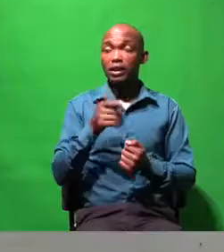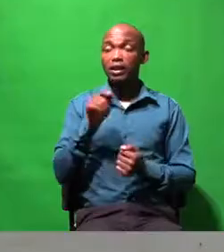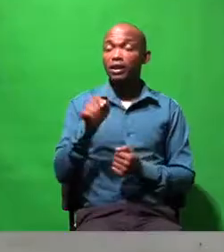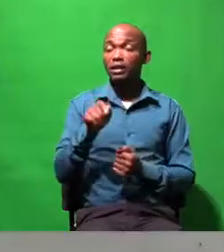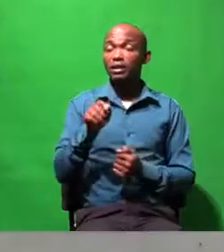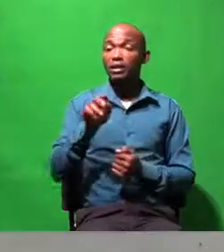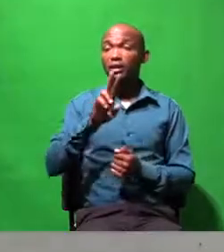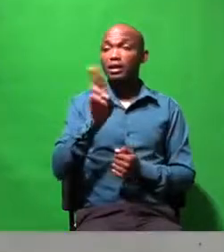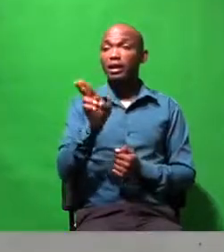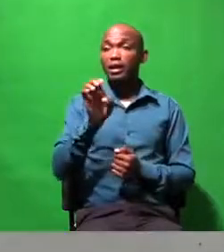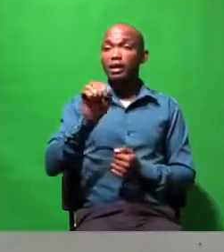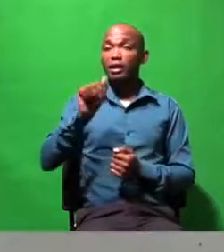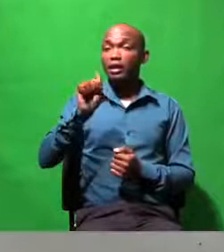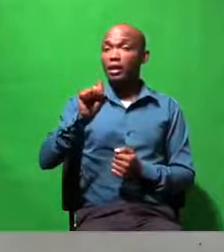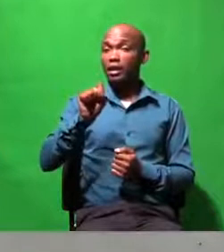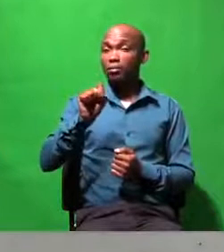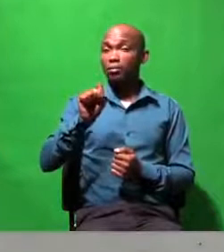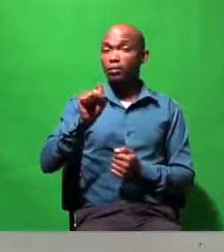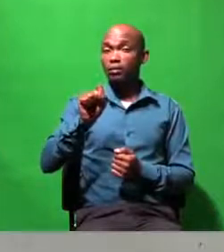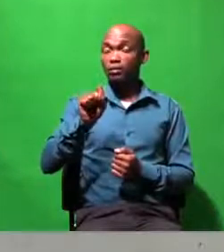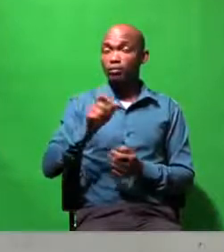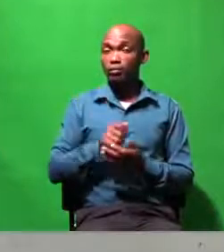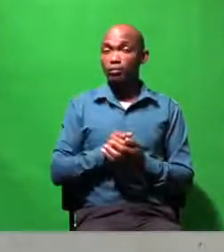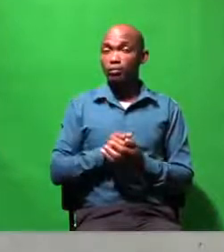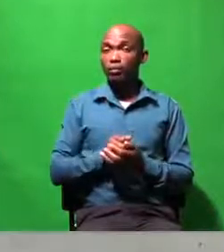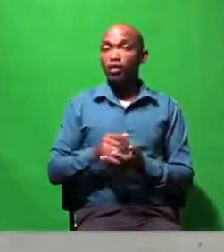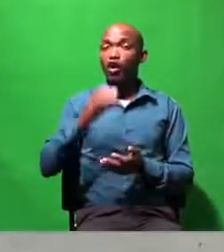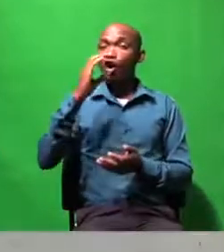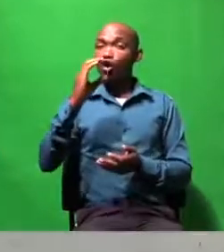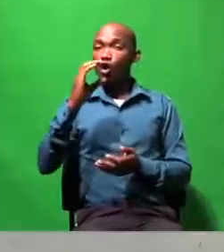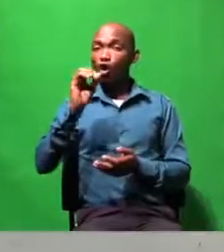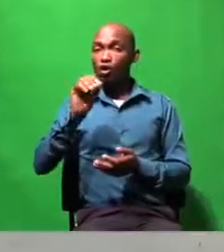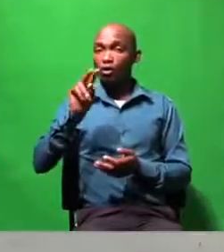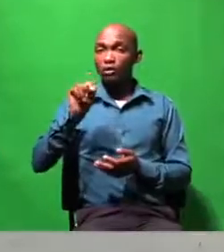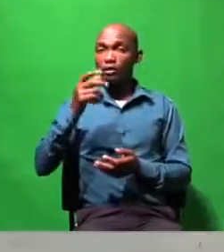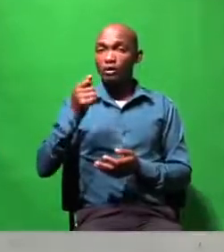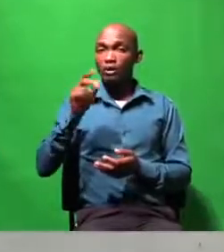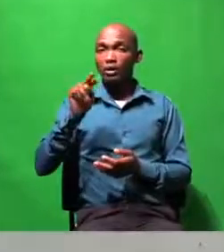the water is beginning is shallow. Here we call it a continental